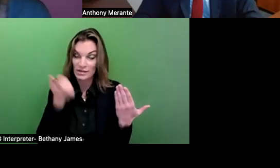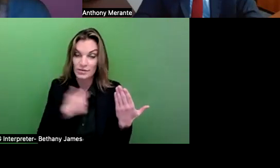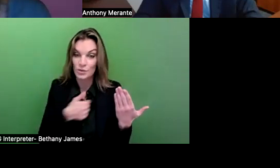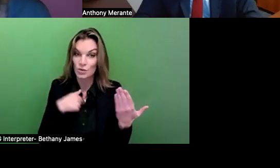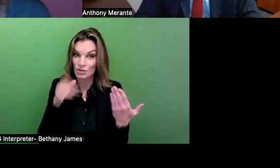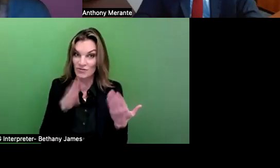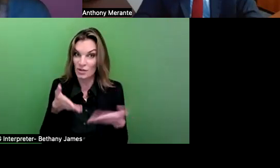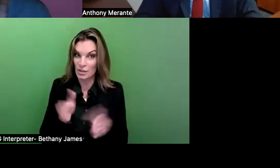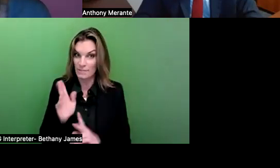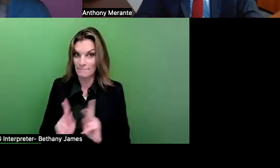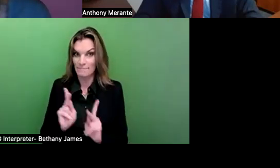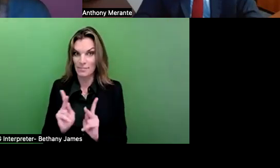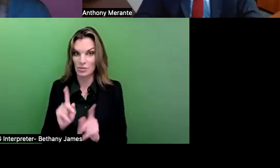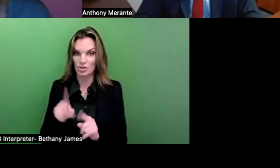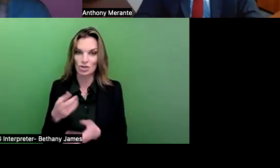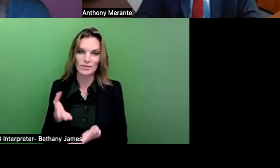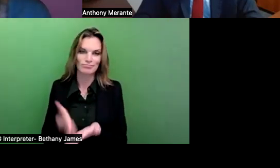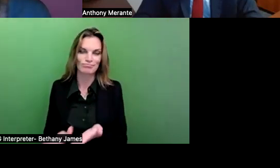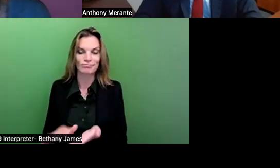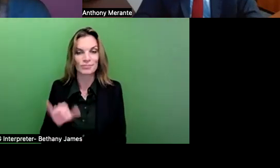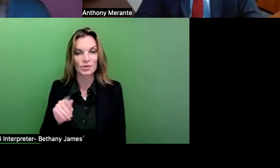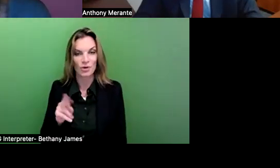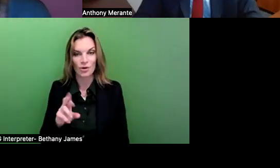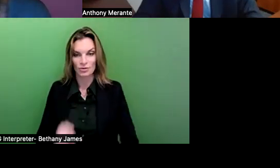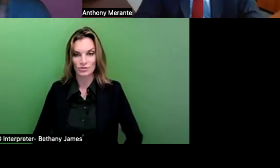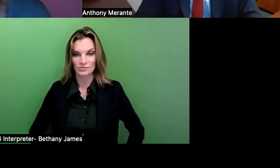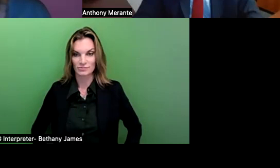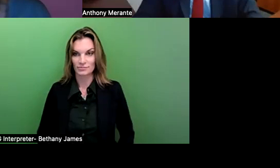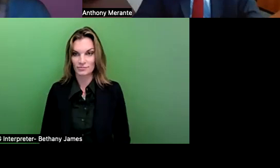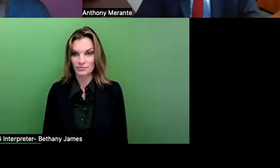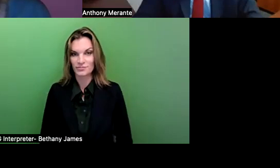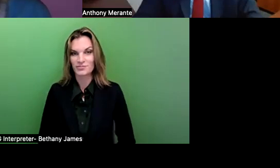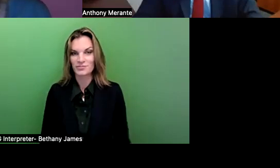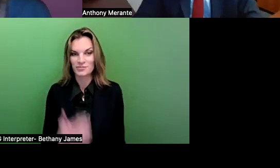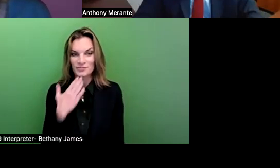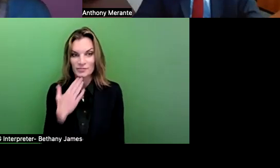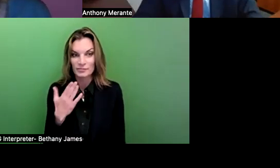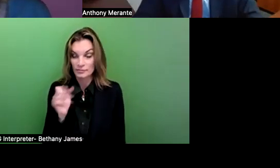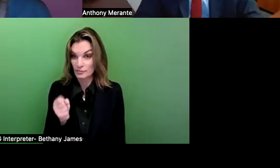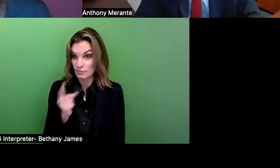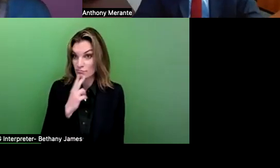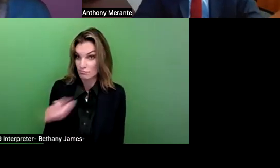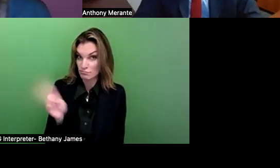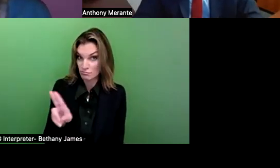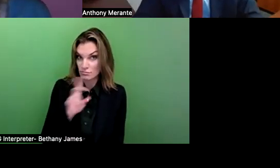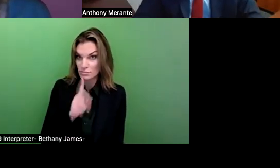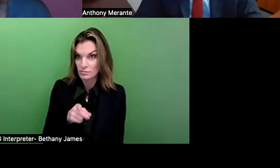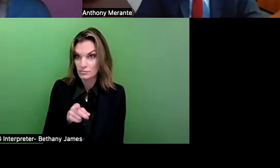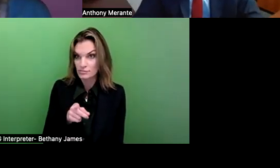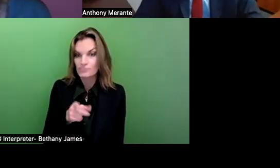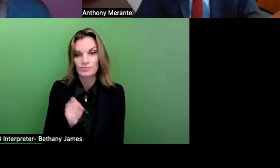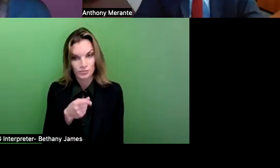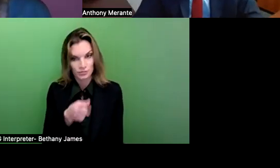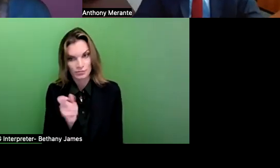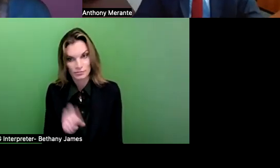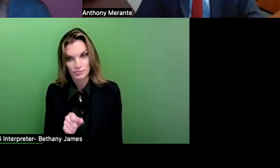never let people dismiss Yonkers. Thank you. Is there a moment for a rebuttal on that? Yes, you may, Mr.